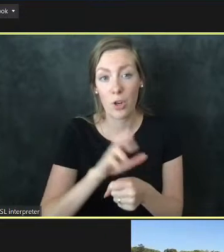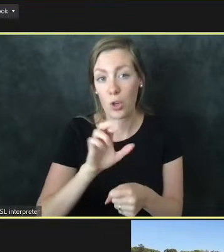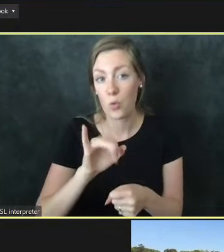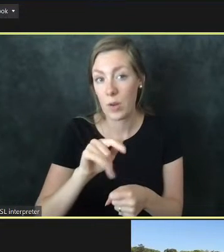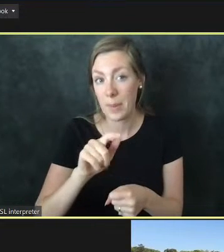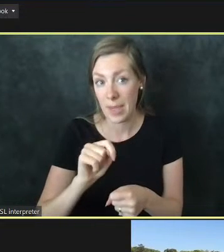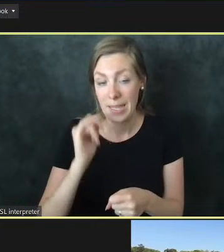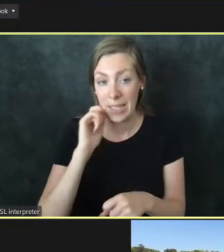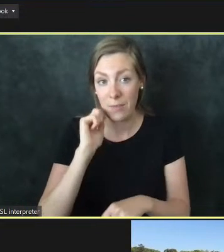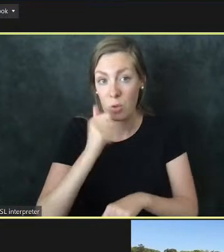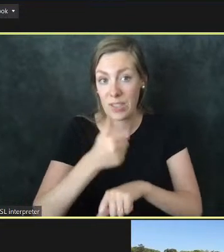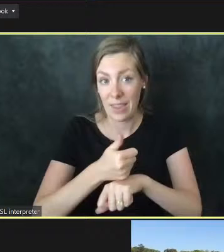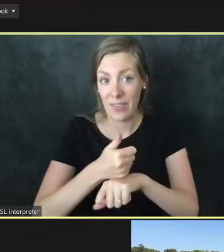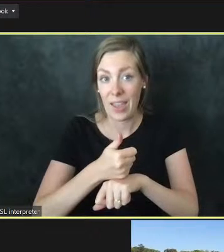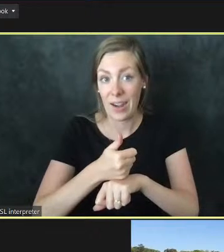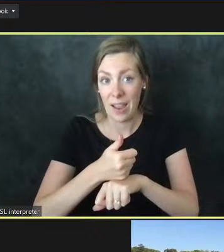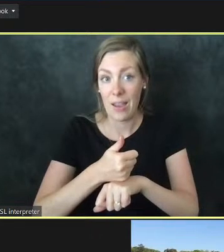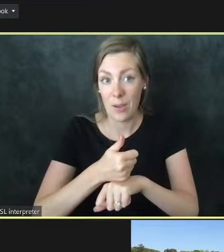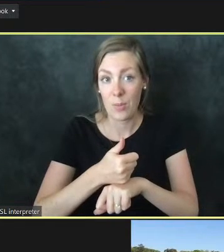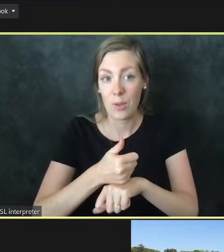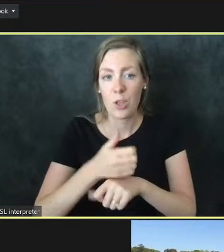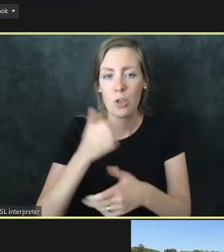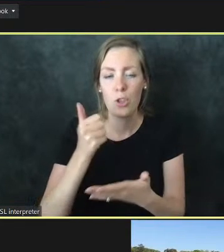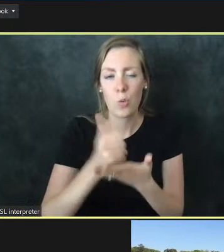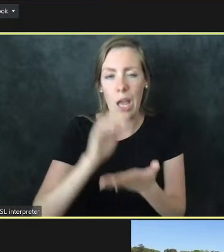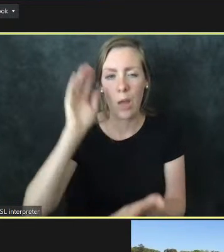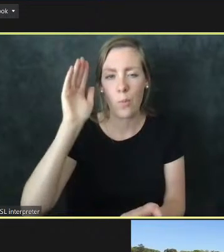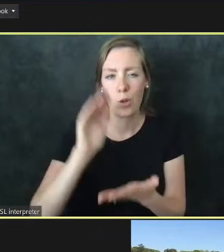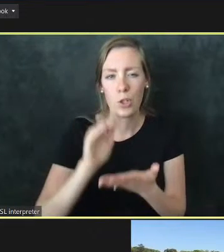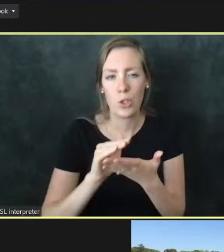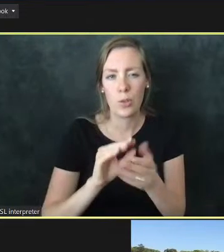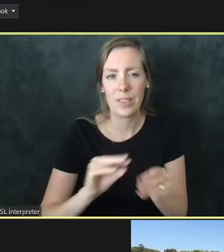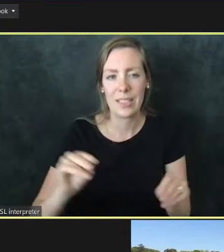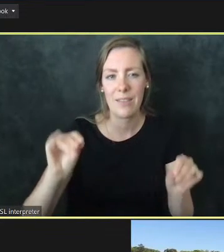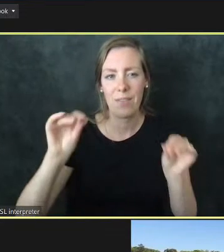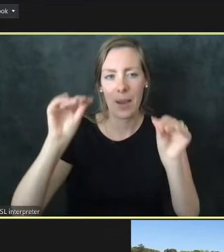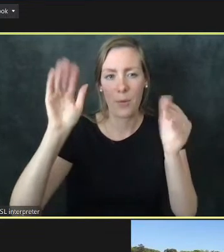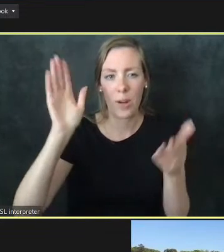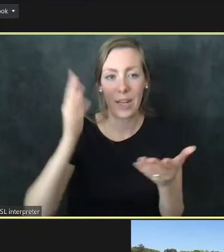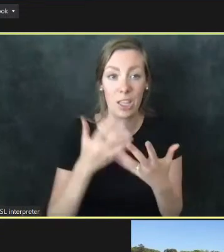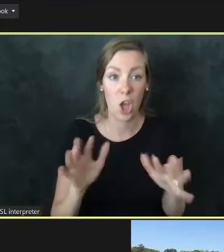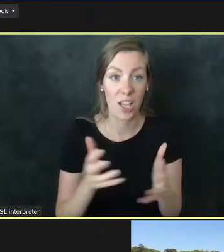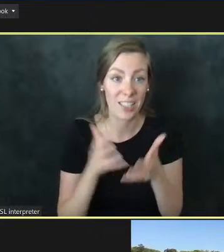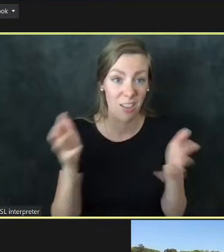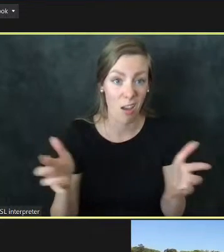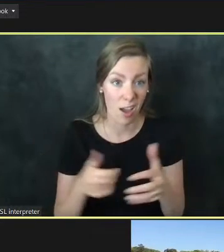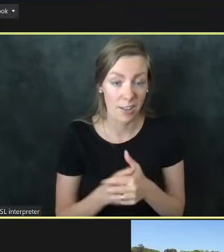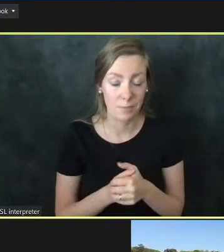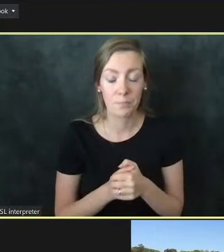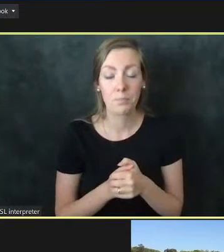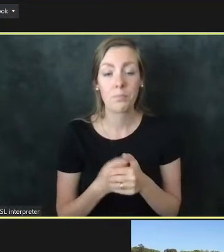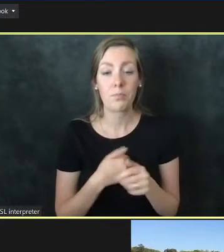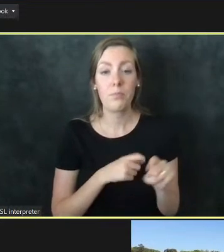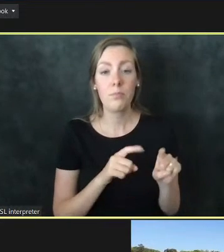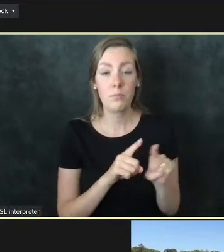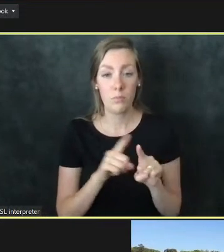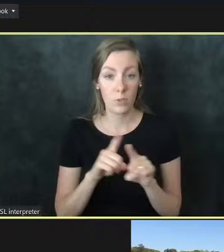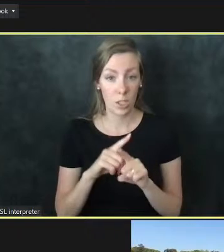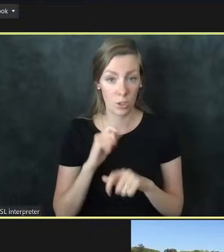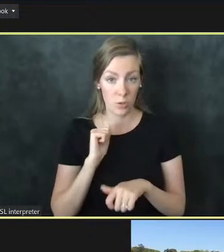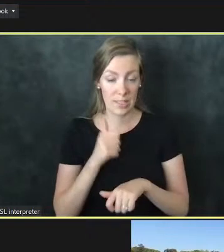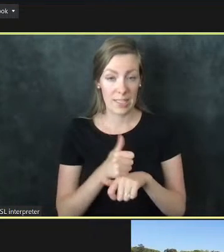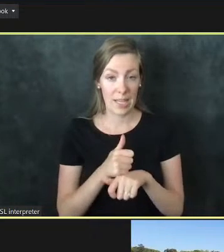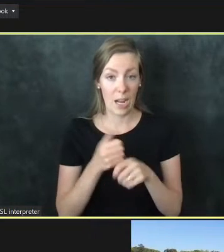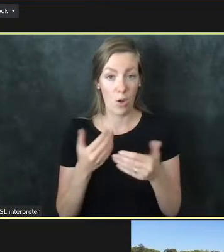pool el cover, cobertor de you alberca, help reduce evaporative loss quite a bit. hay un We have reembolso, also put out a solo new de pool